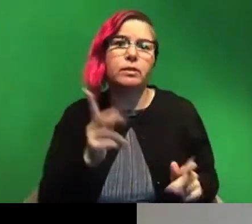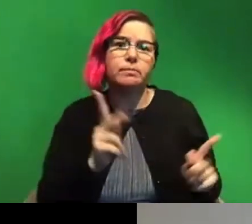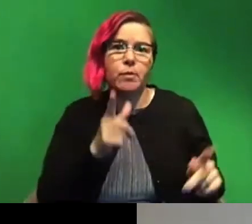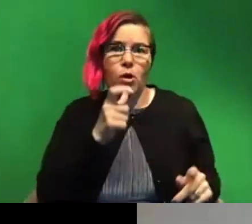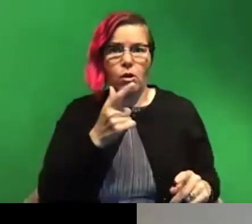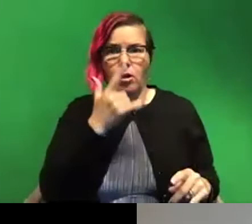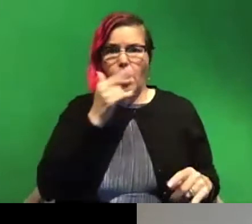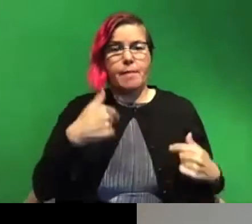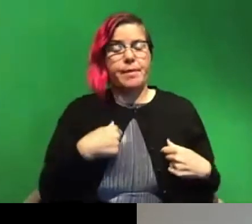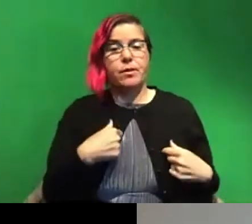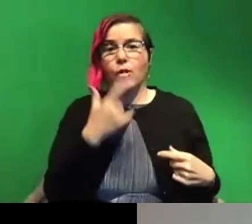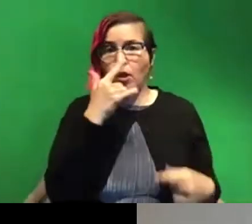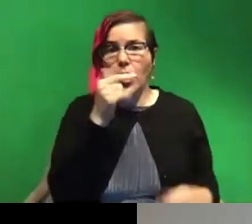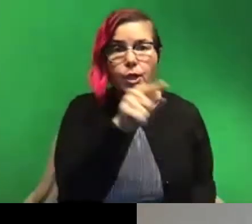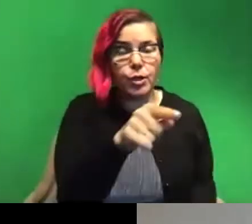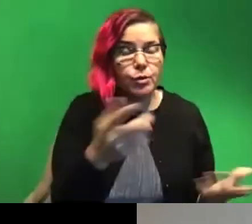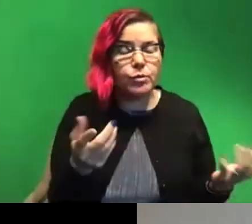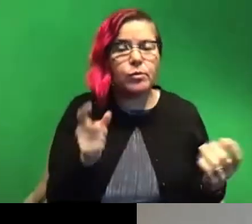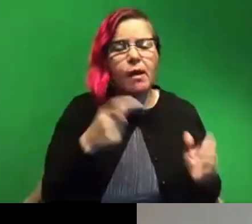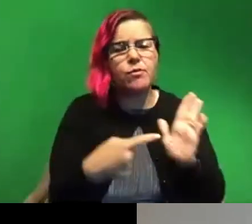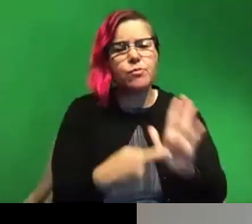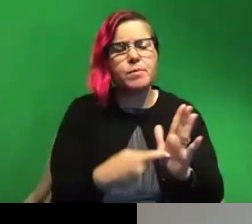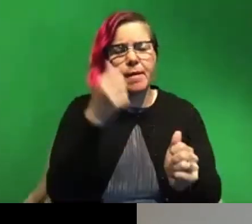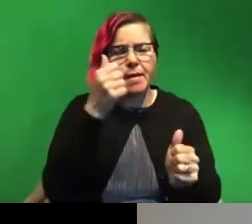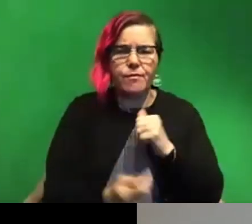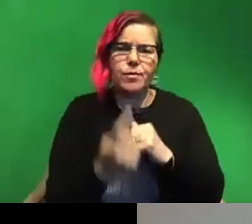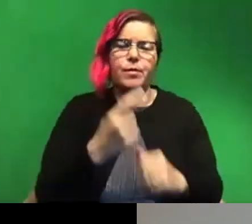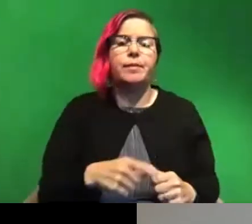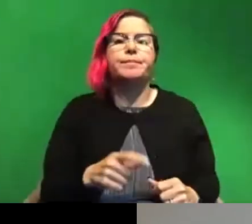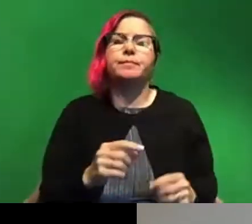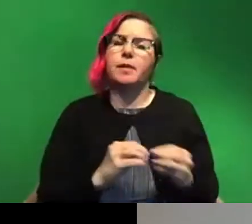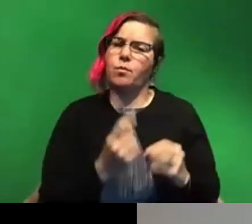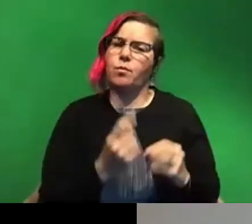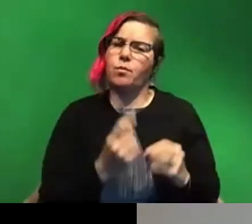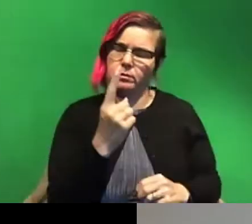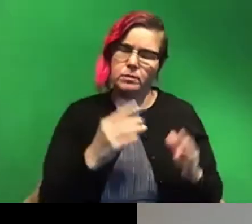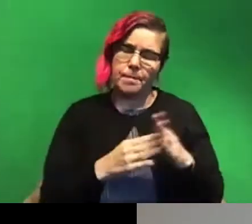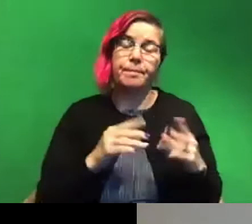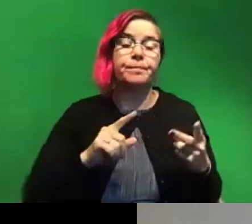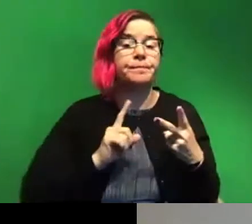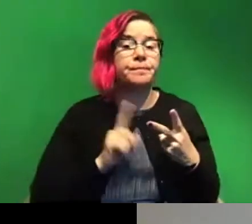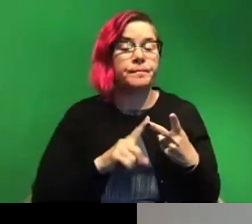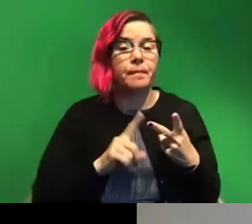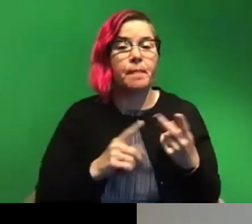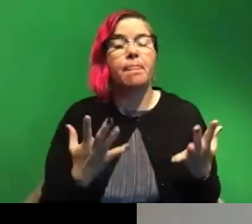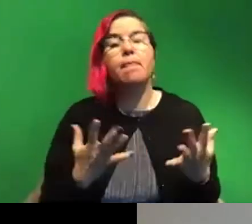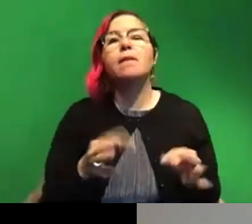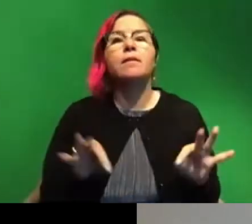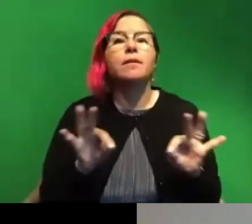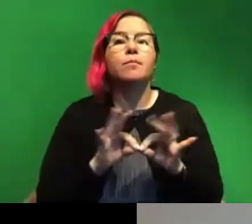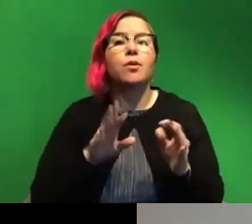me or just people who look like you. They have to be representative of everyone. So that's number one. And number two, it's also important that